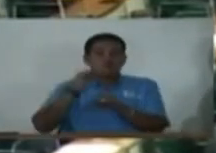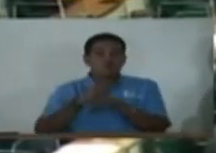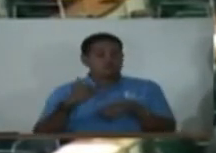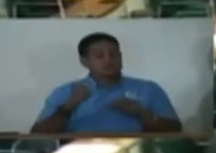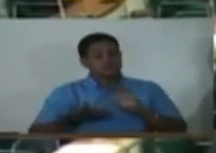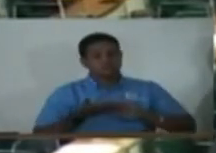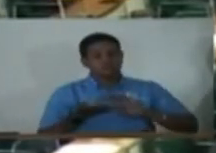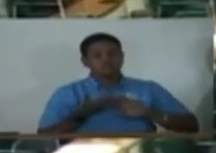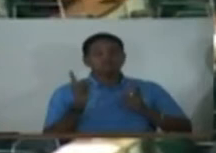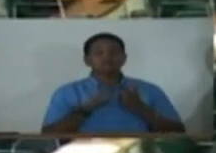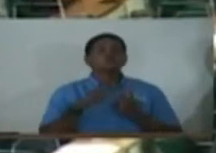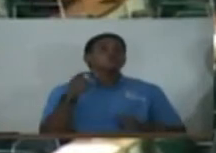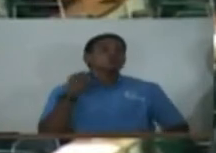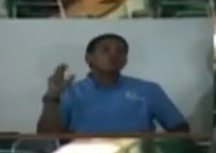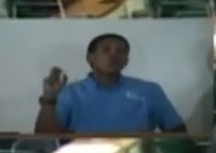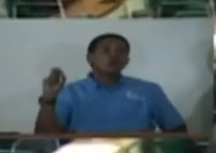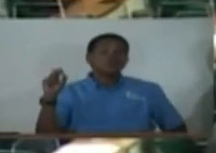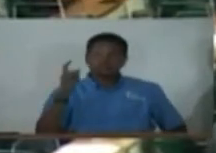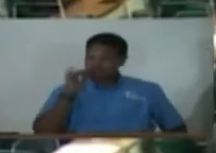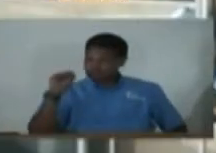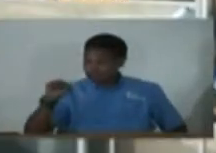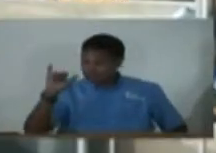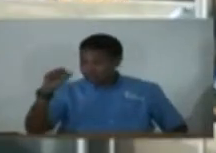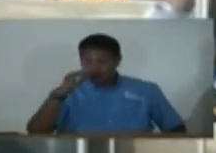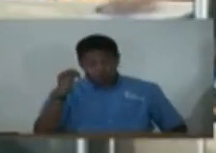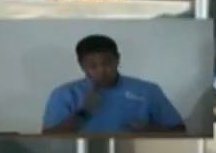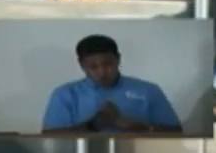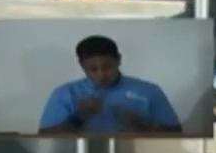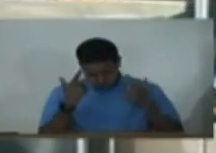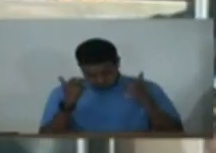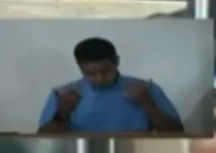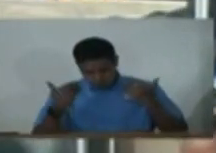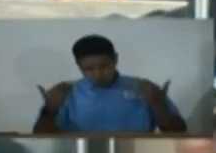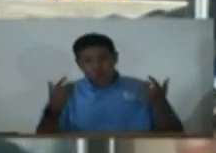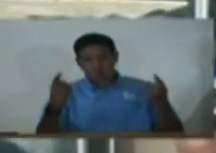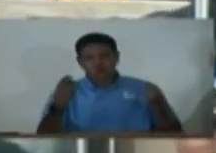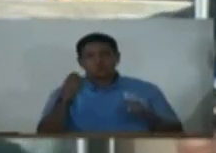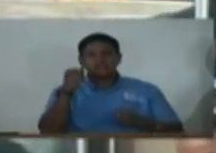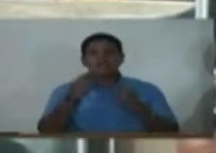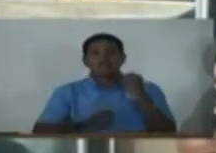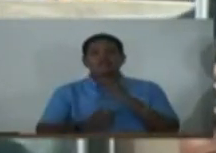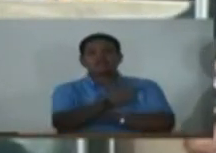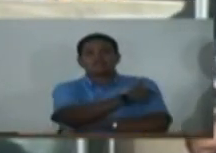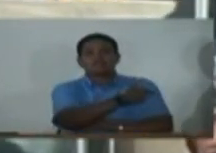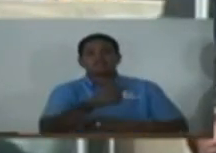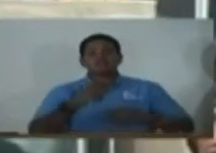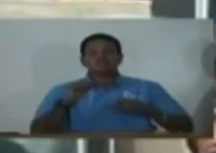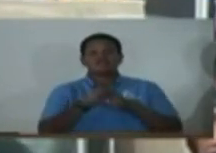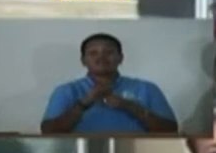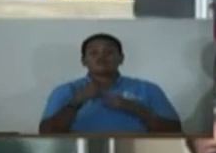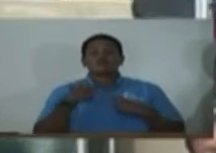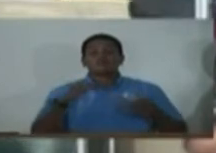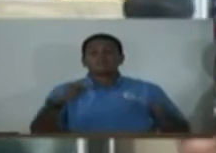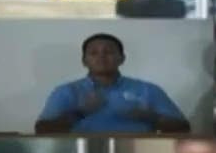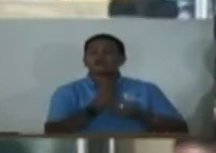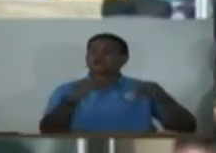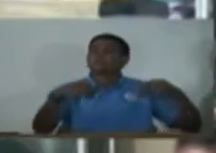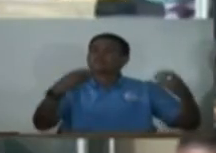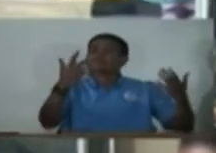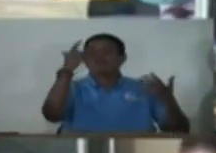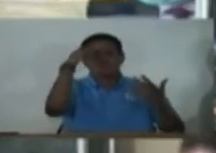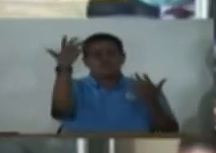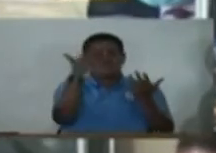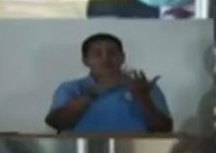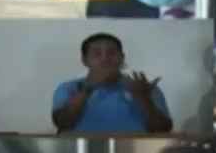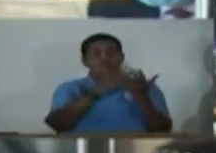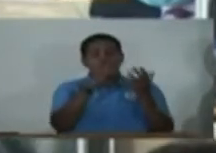Speaker, recall that in the last vaccination exercise, we did make a provision for 5,000 critical